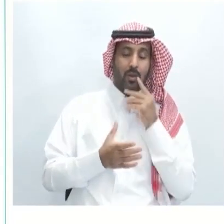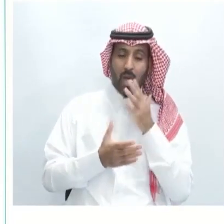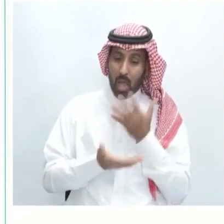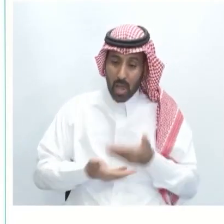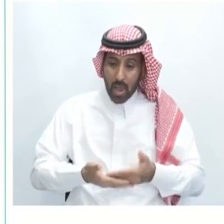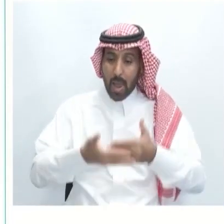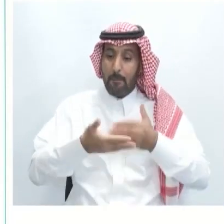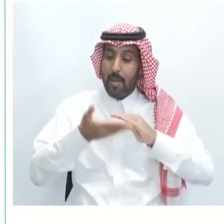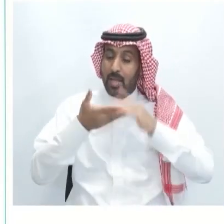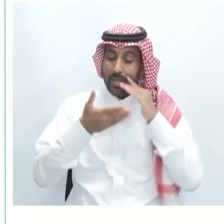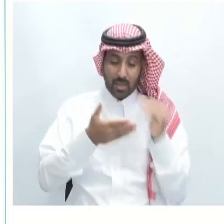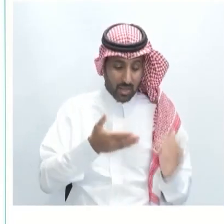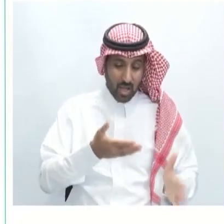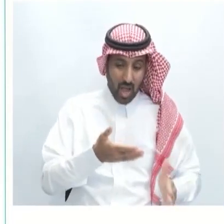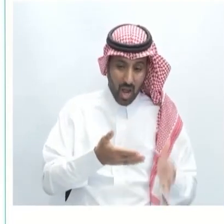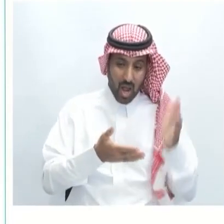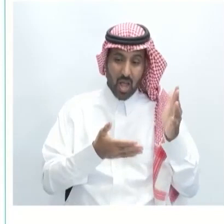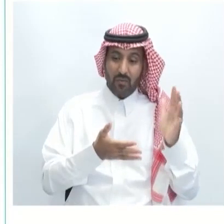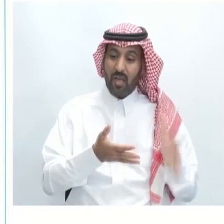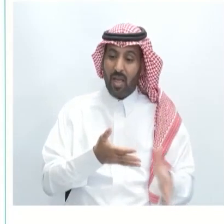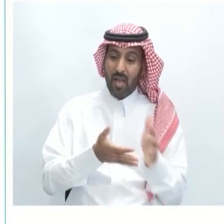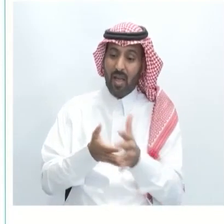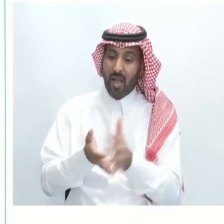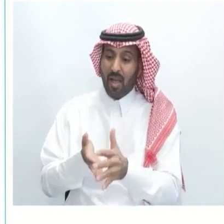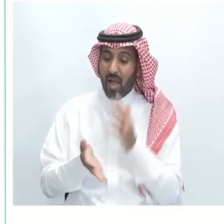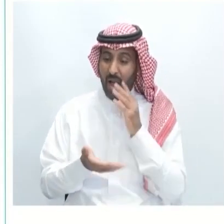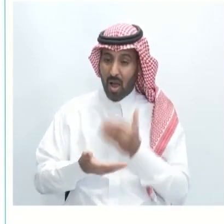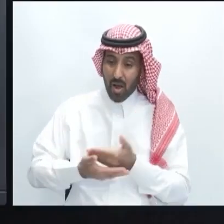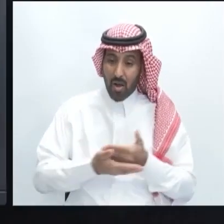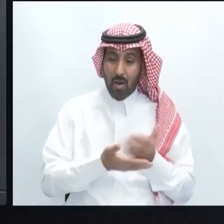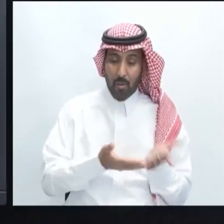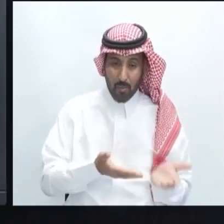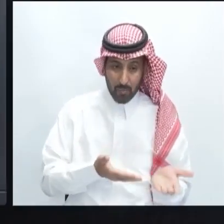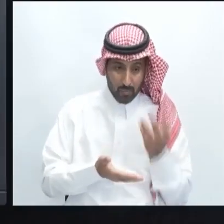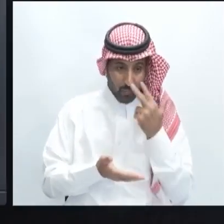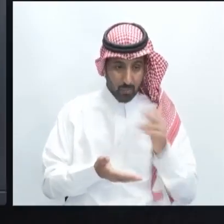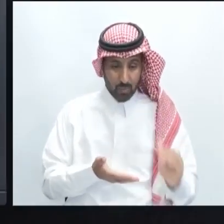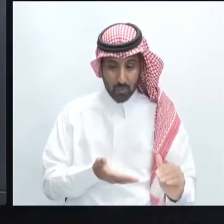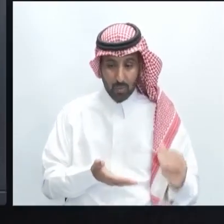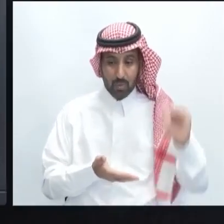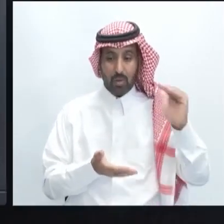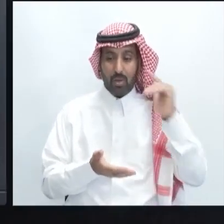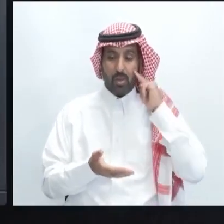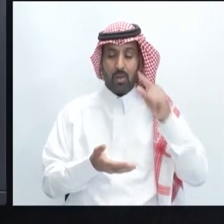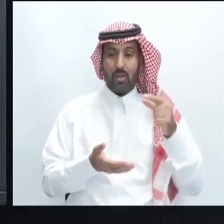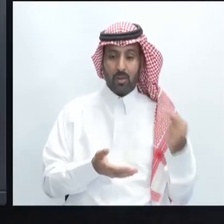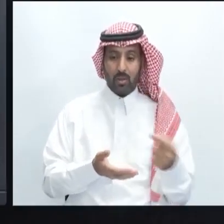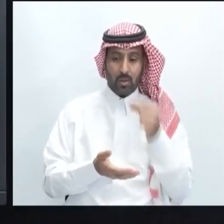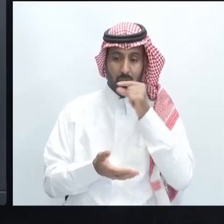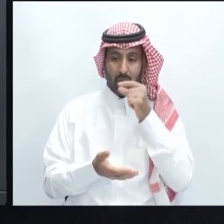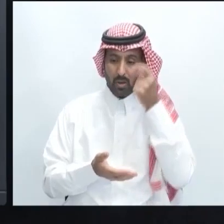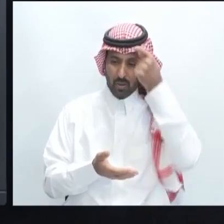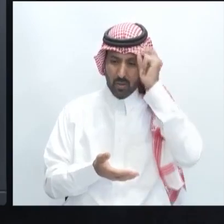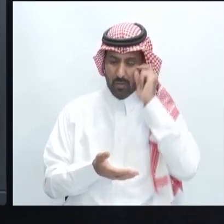helping children and watching them grow up. Because pediatricians, they help children, they cure them, and also they